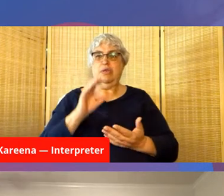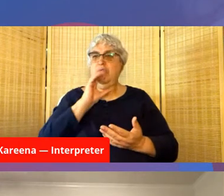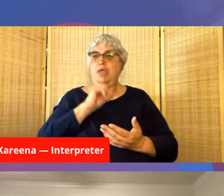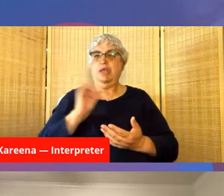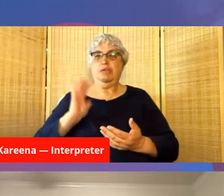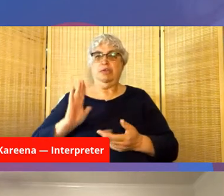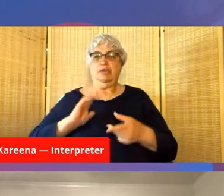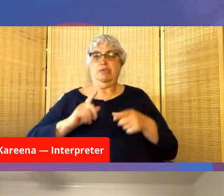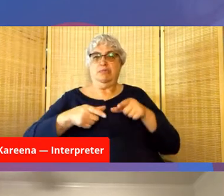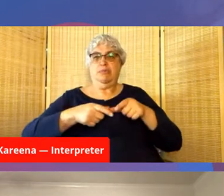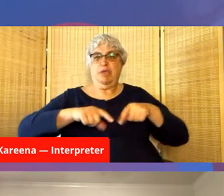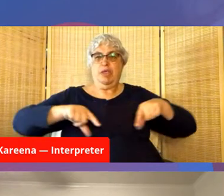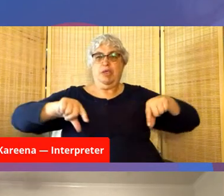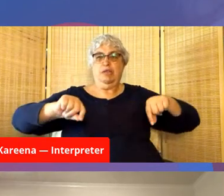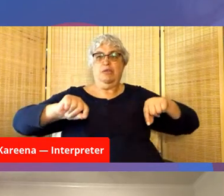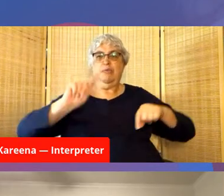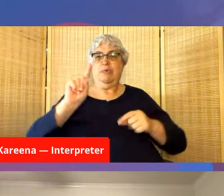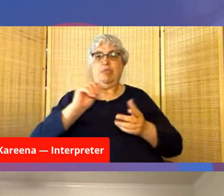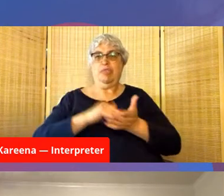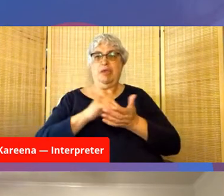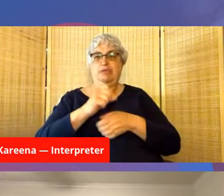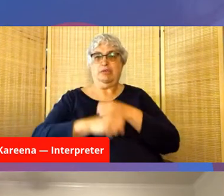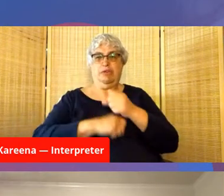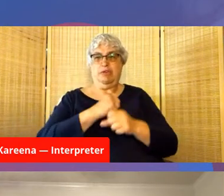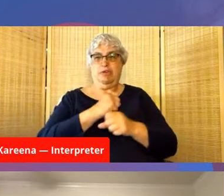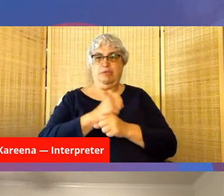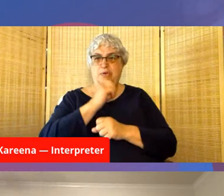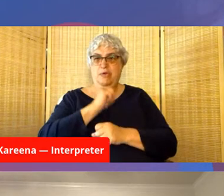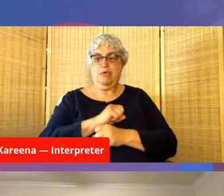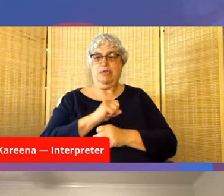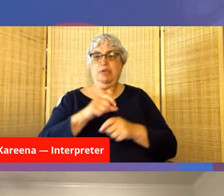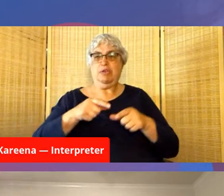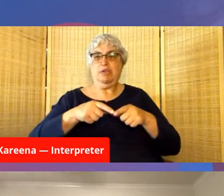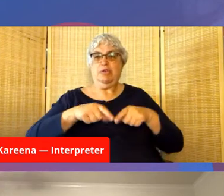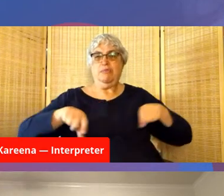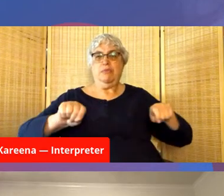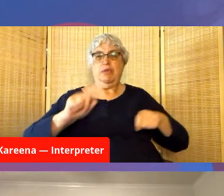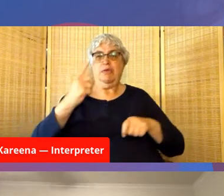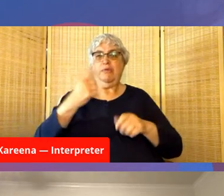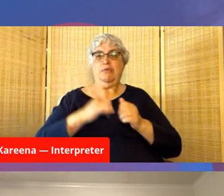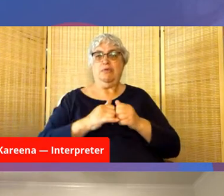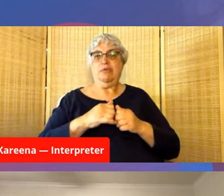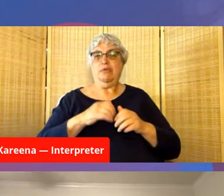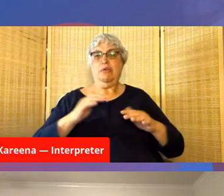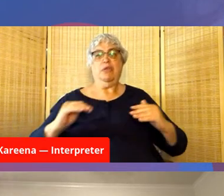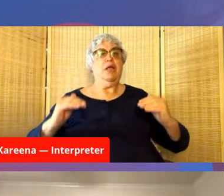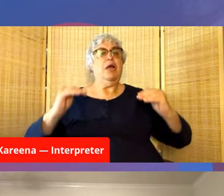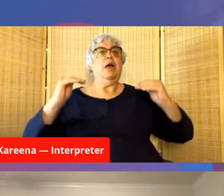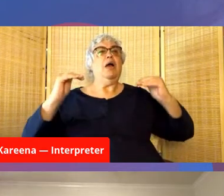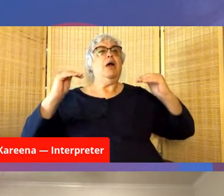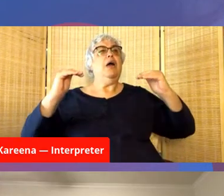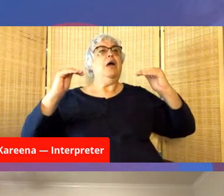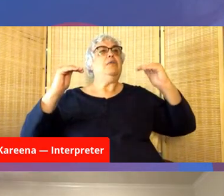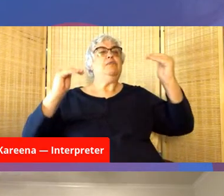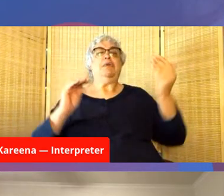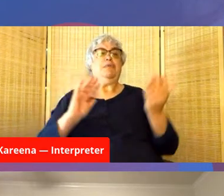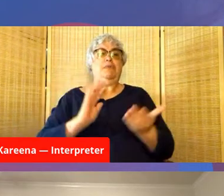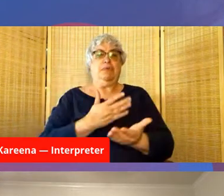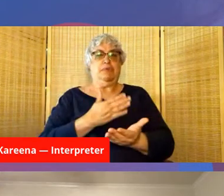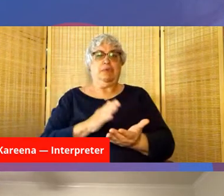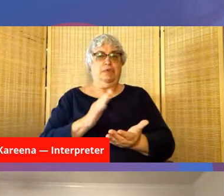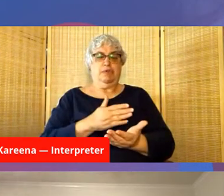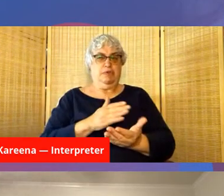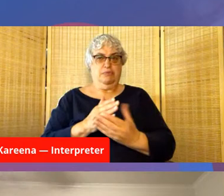Japan, which is 1,000 years old, and in Japan is considered one of the most lofty kinds of music.